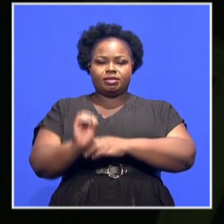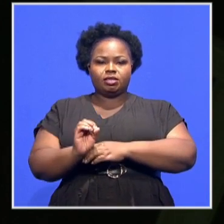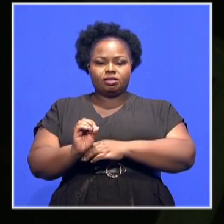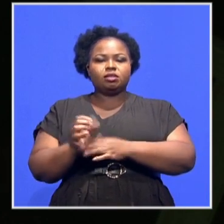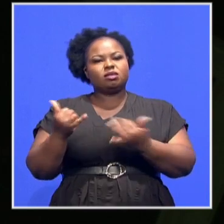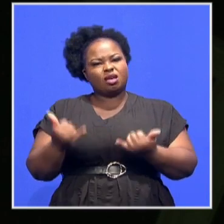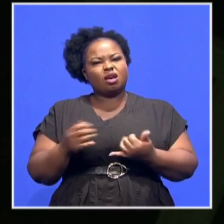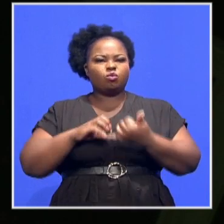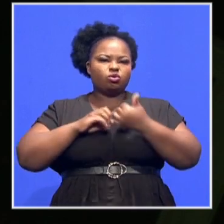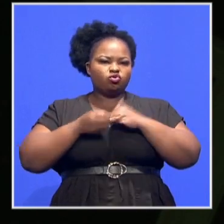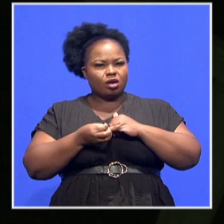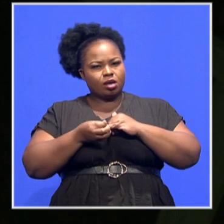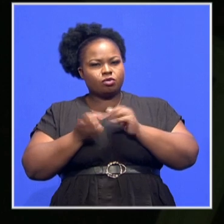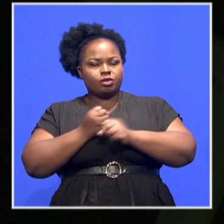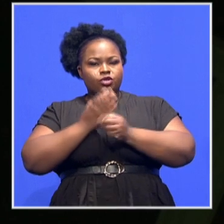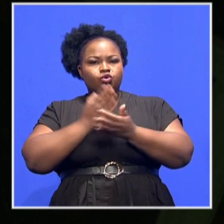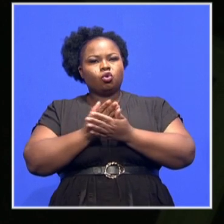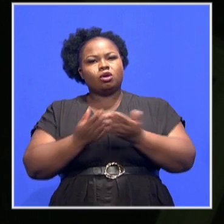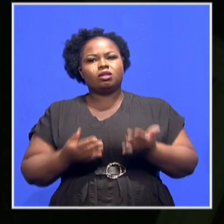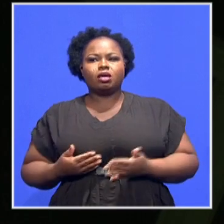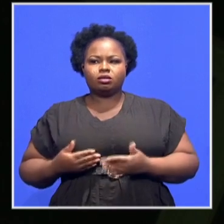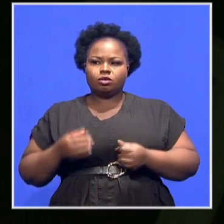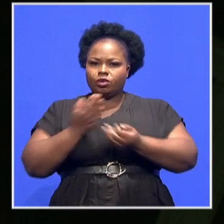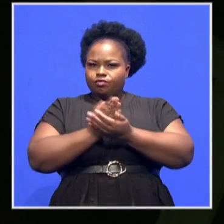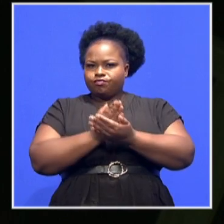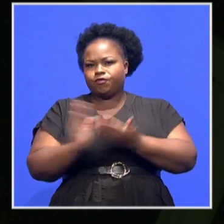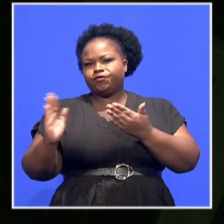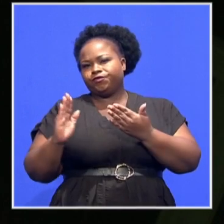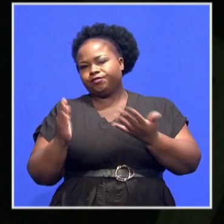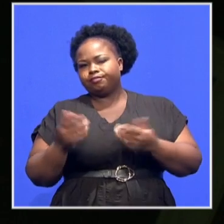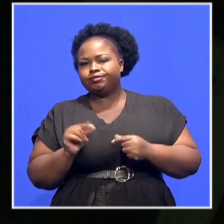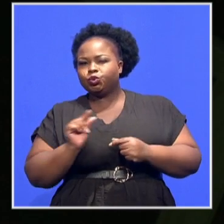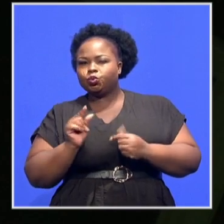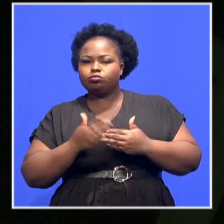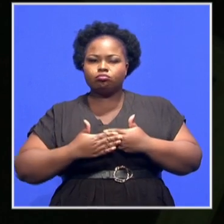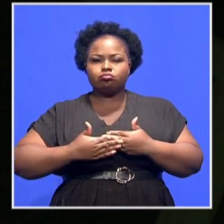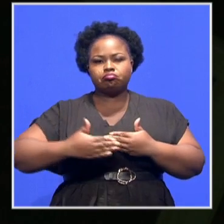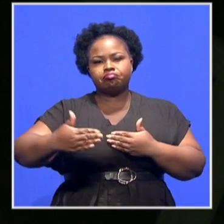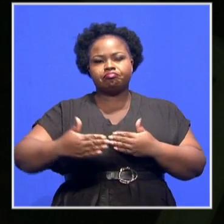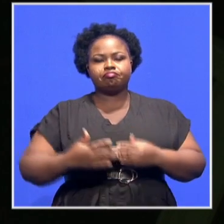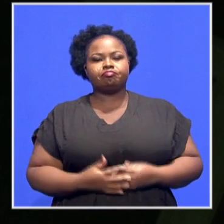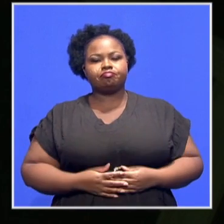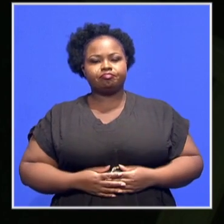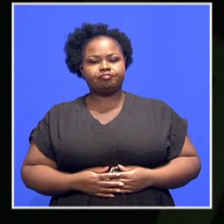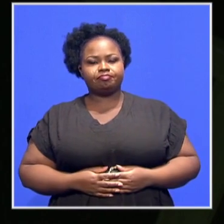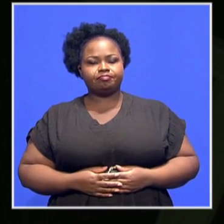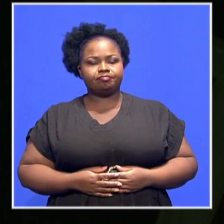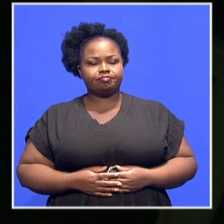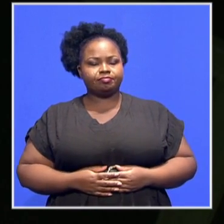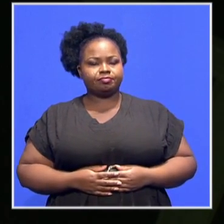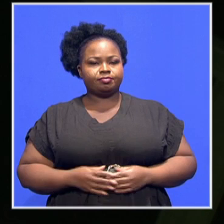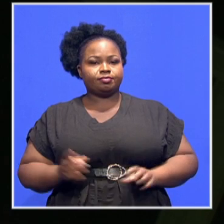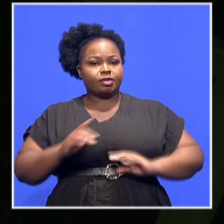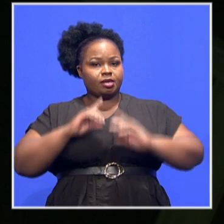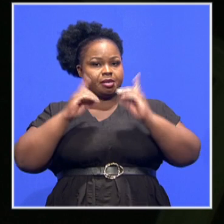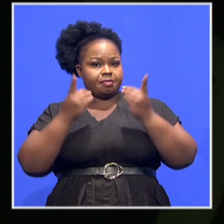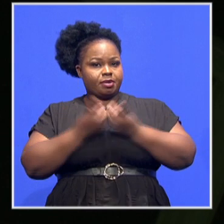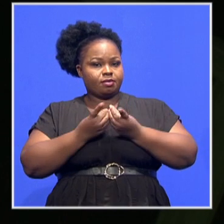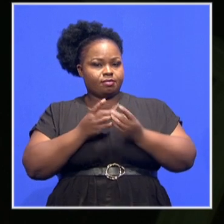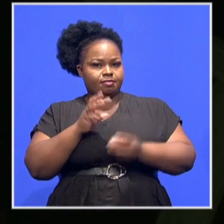to eliminate the backlog in the short to medium term. The Department of Mineral and